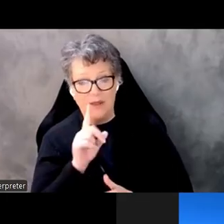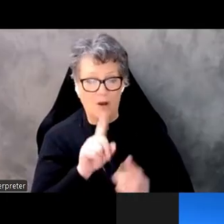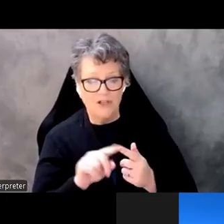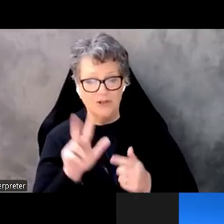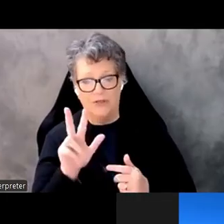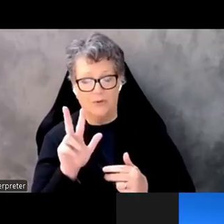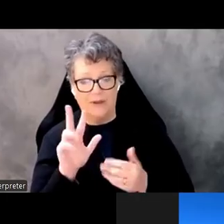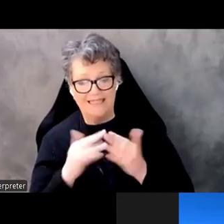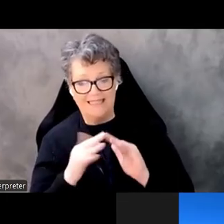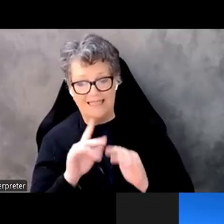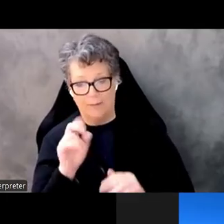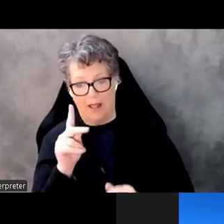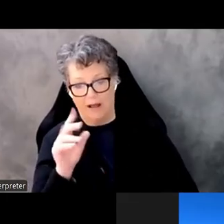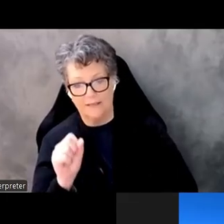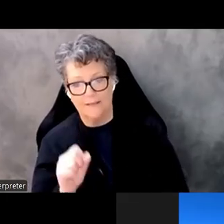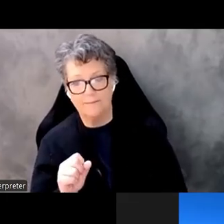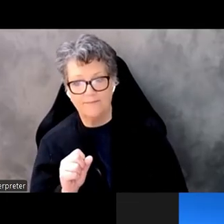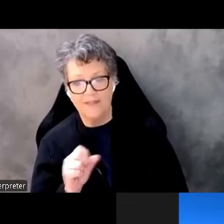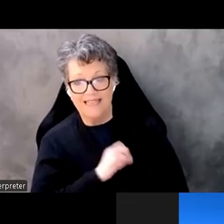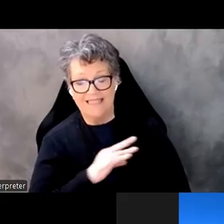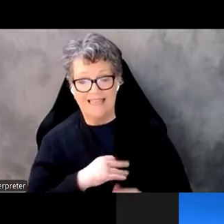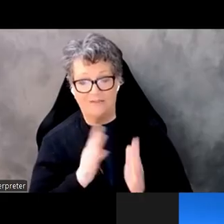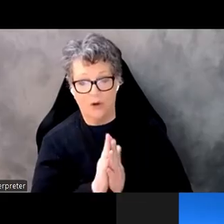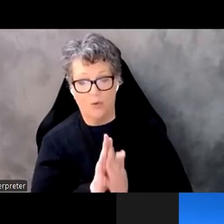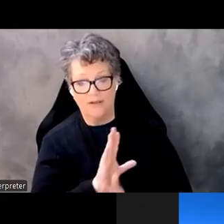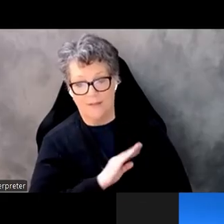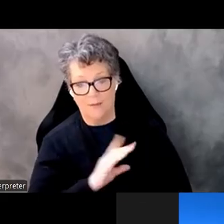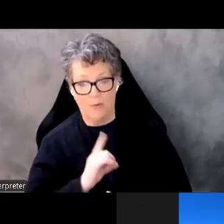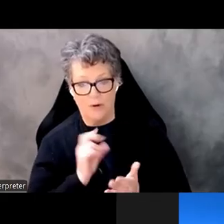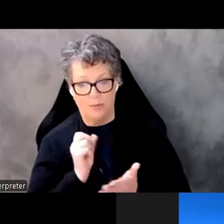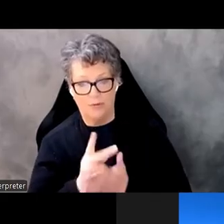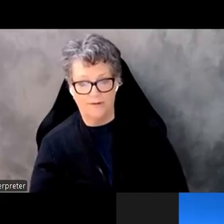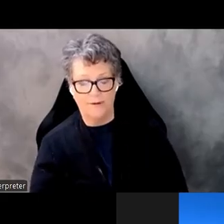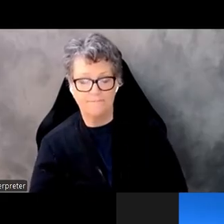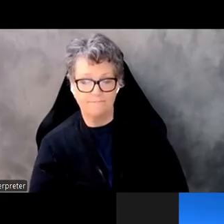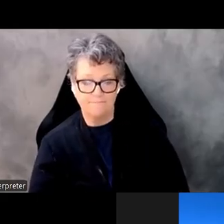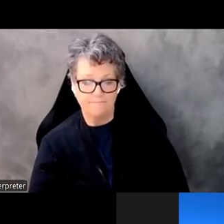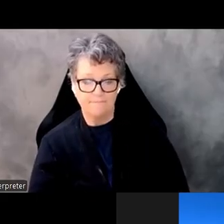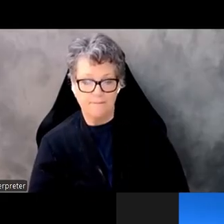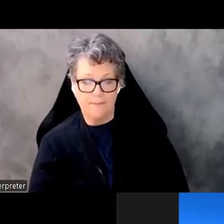city blocks. Staff requests that the board approve.